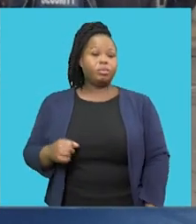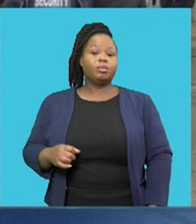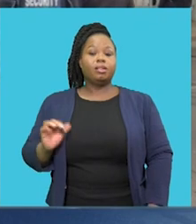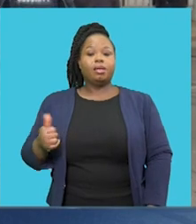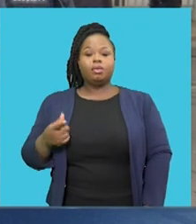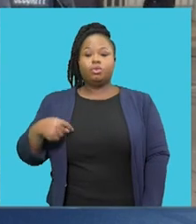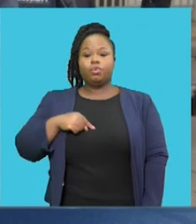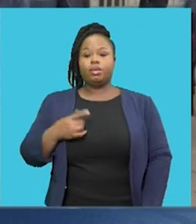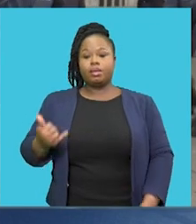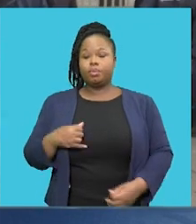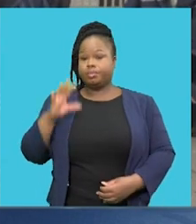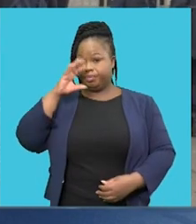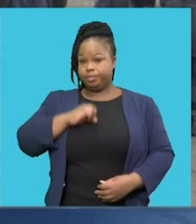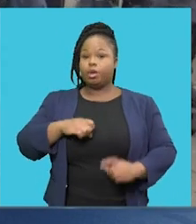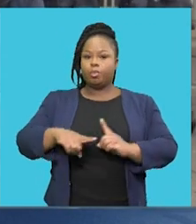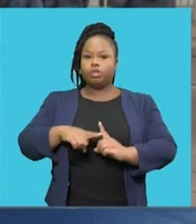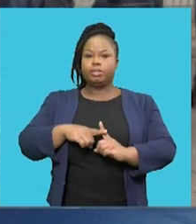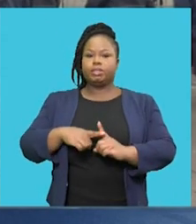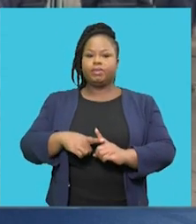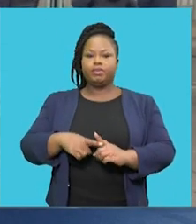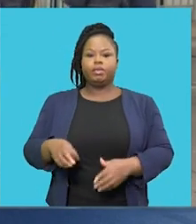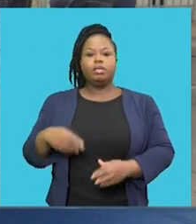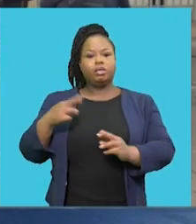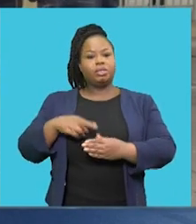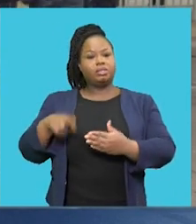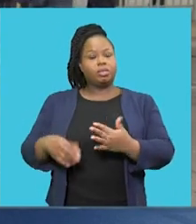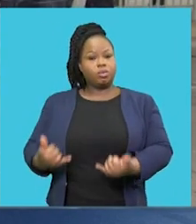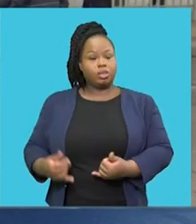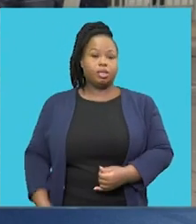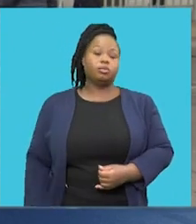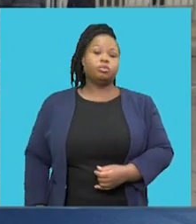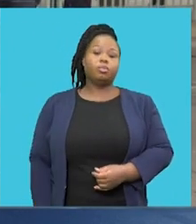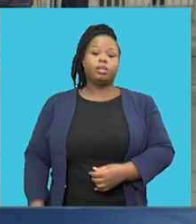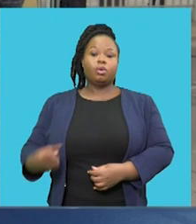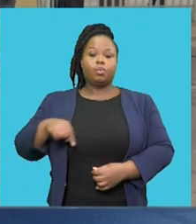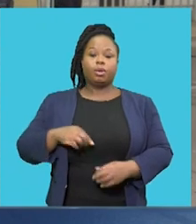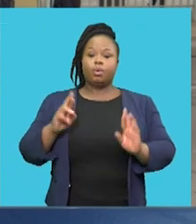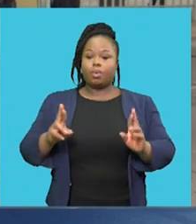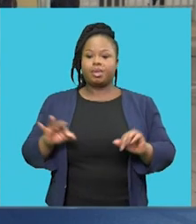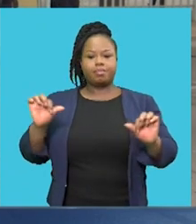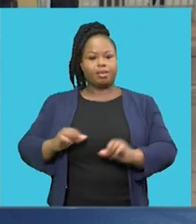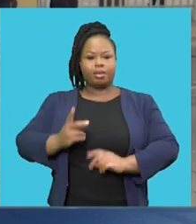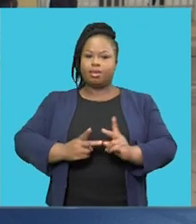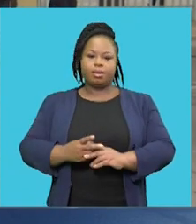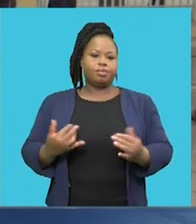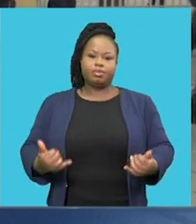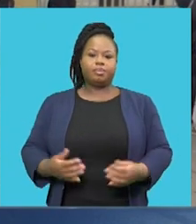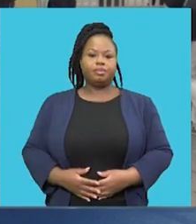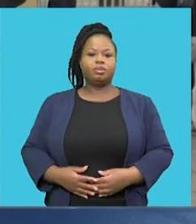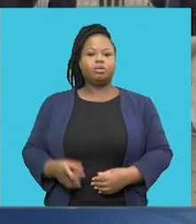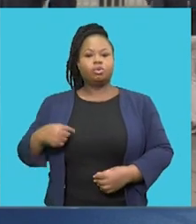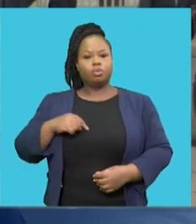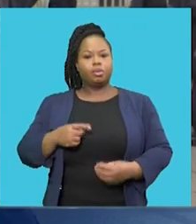we are preempting a very positive outcome today. We are hoping that we will not come back here again. We are going to